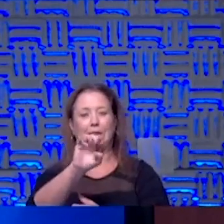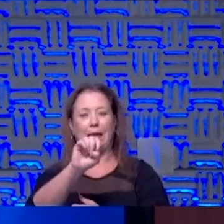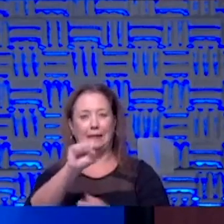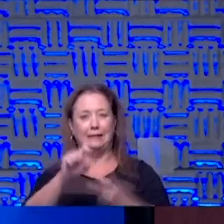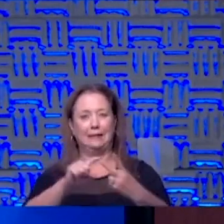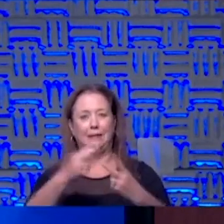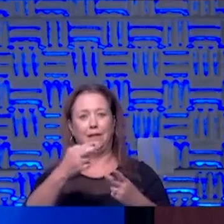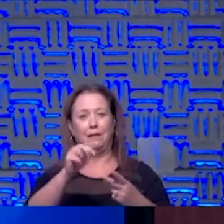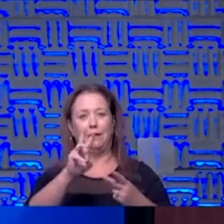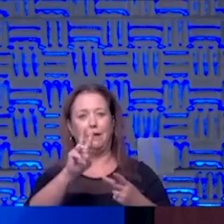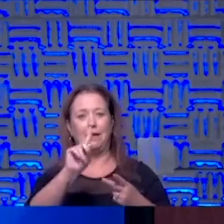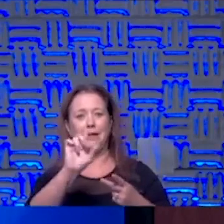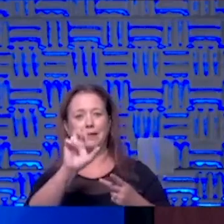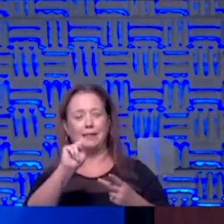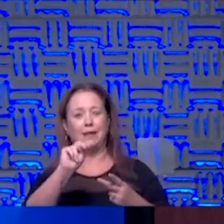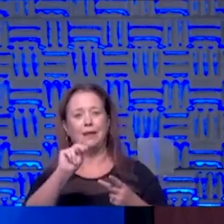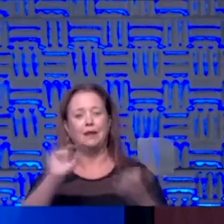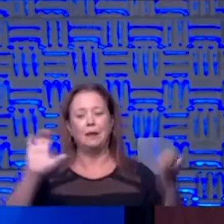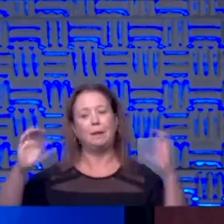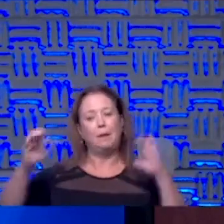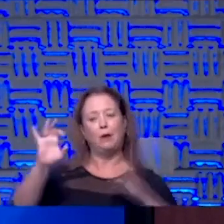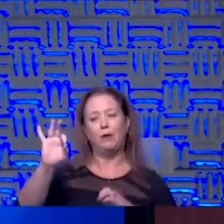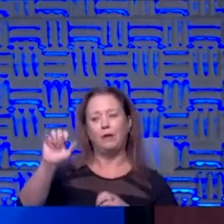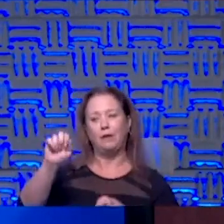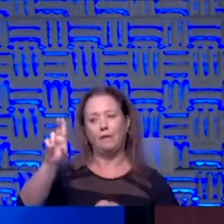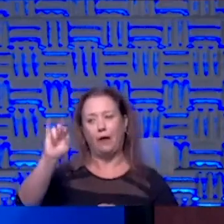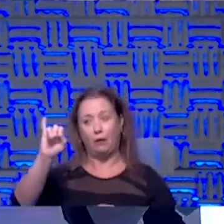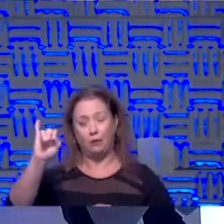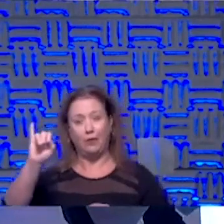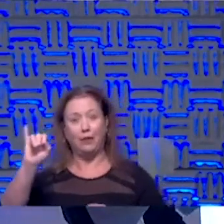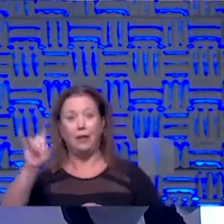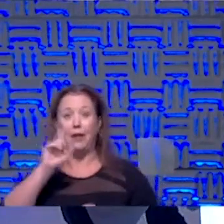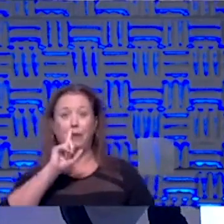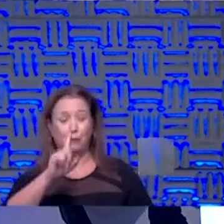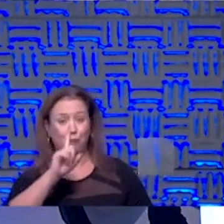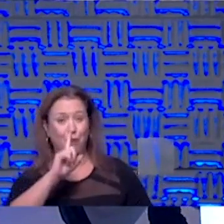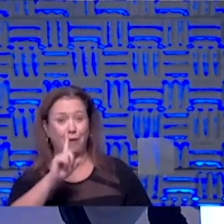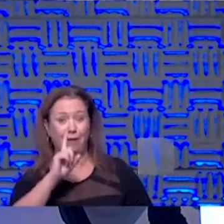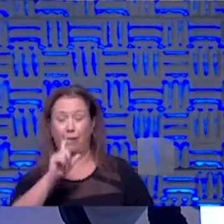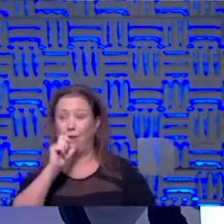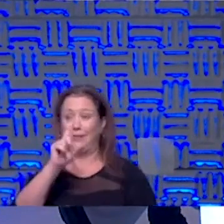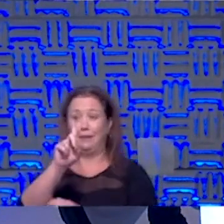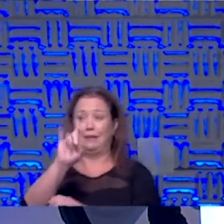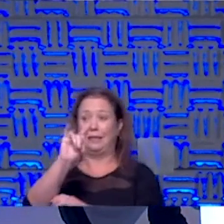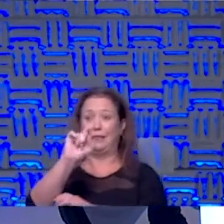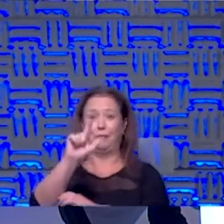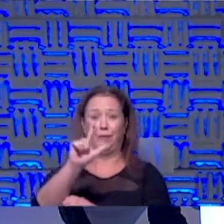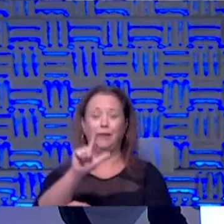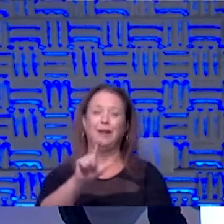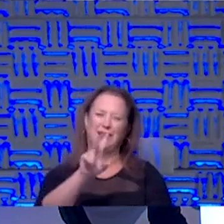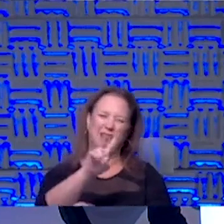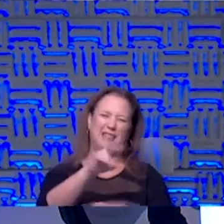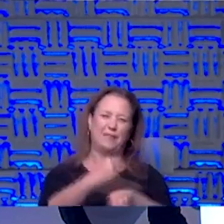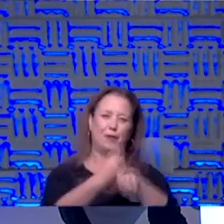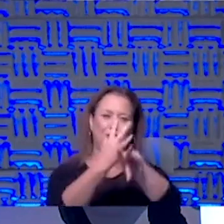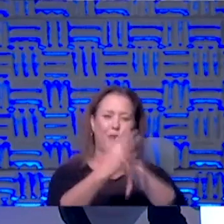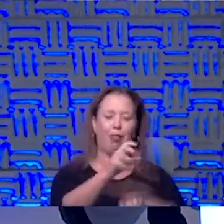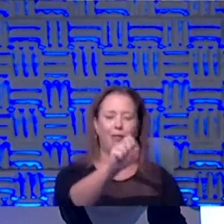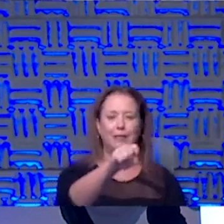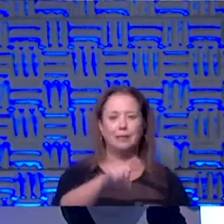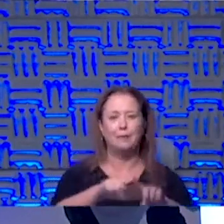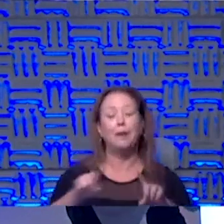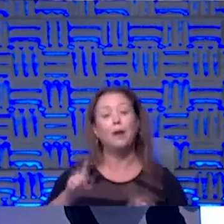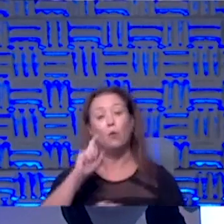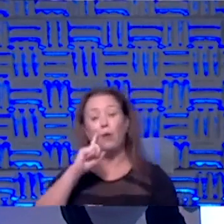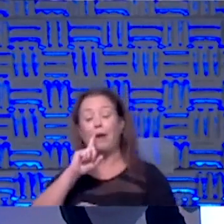out there. Let us know what you think compared to Dr. Fauci. And it was real. It wasn't digitized, even though it's not virtual. at all. Even though it's virtual, that's right. And we